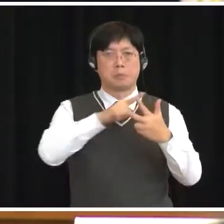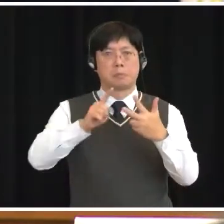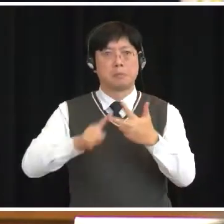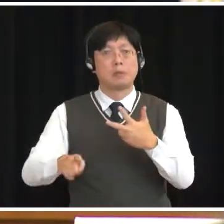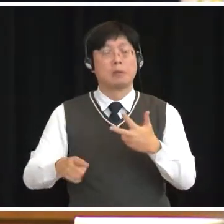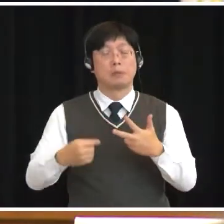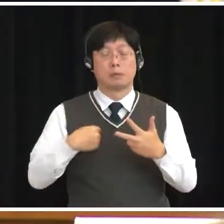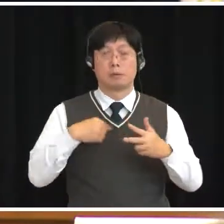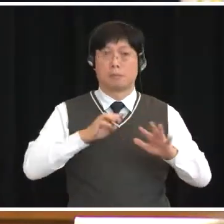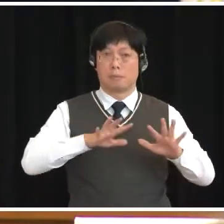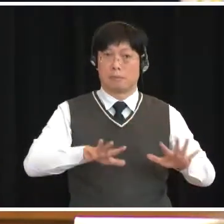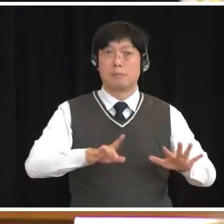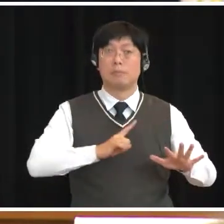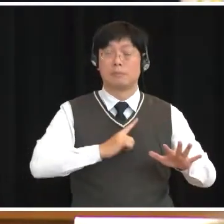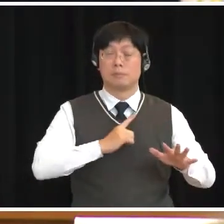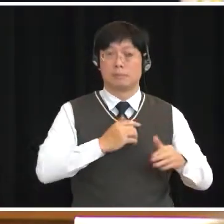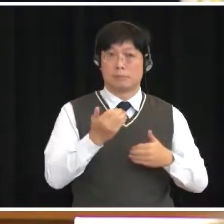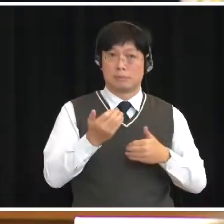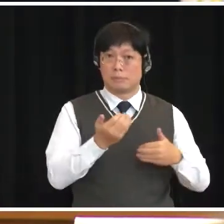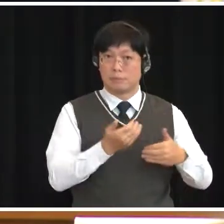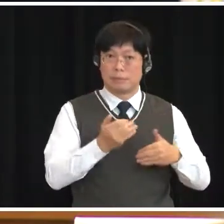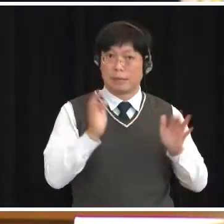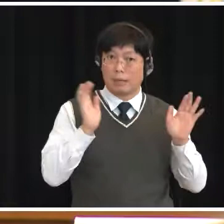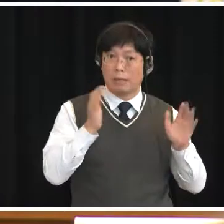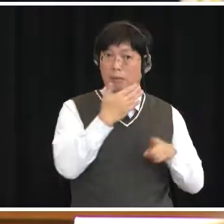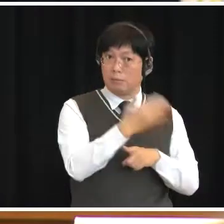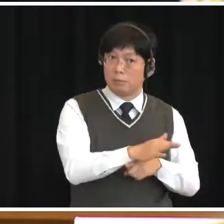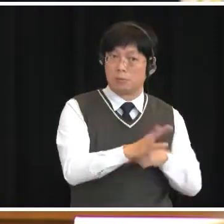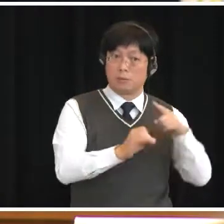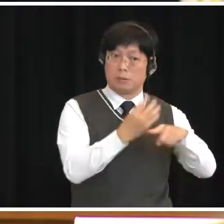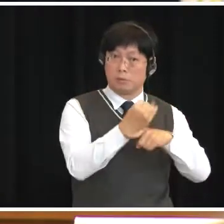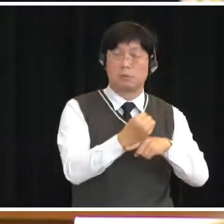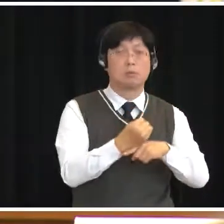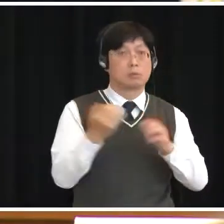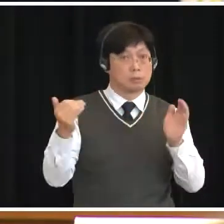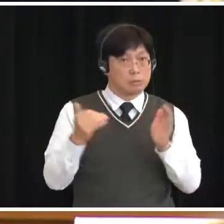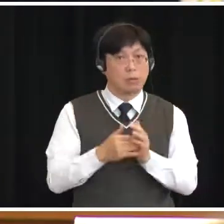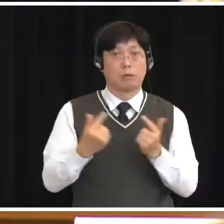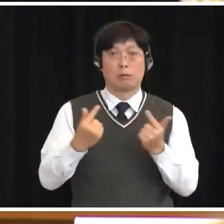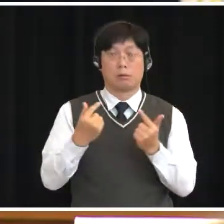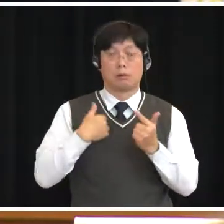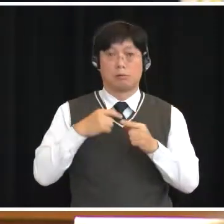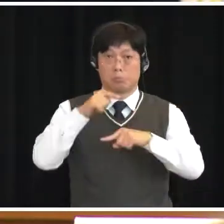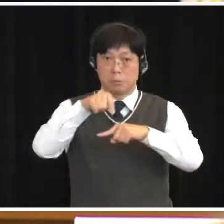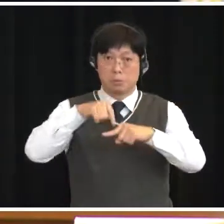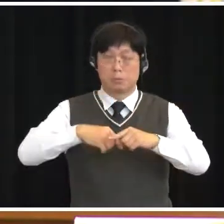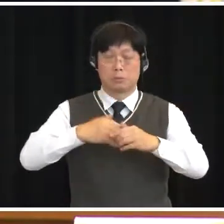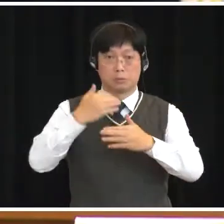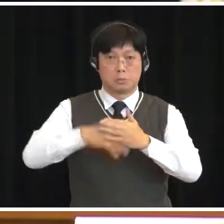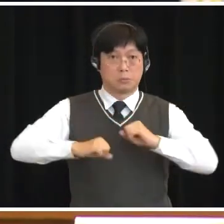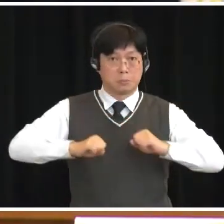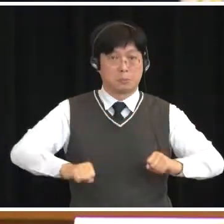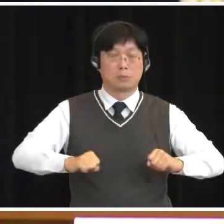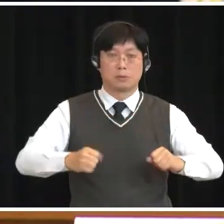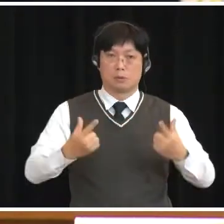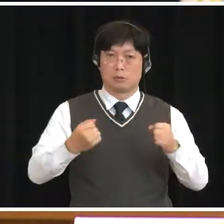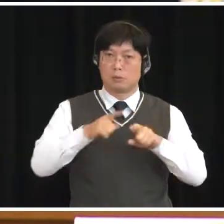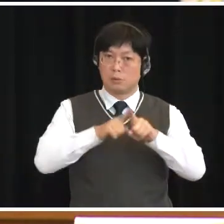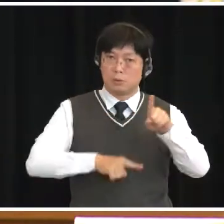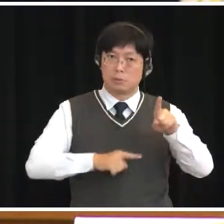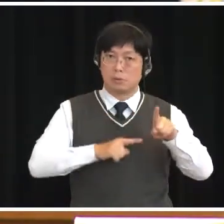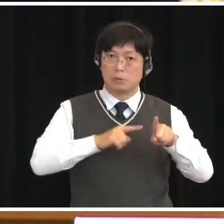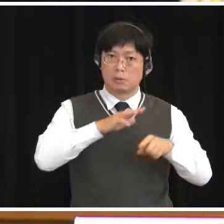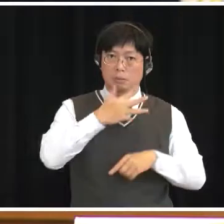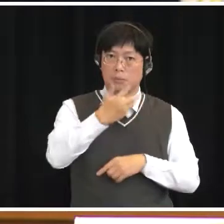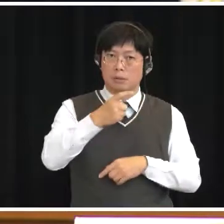area. Actually, there are indigenous communities in the mountain area, in the plains area,